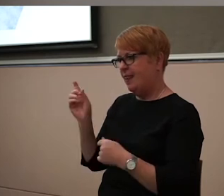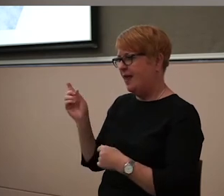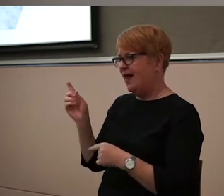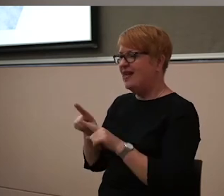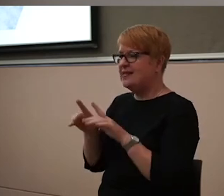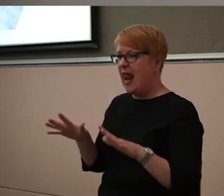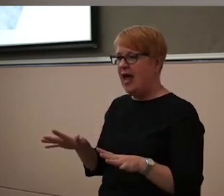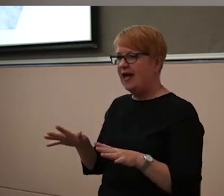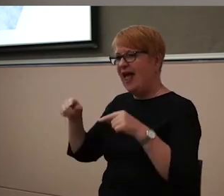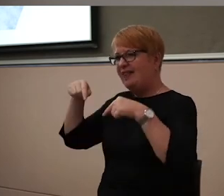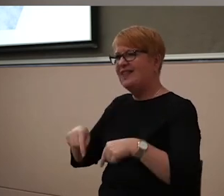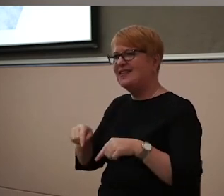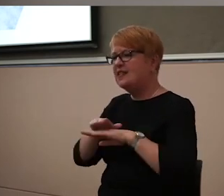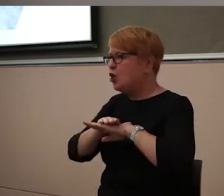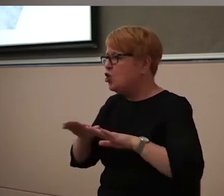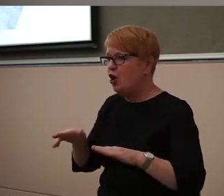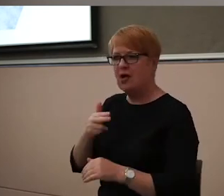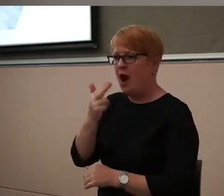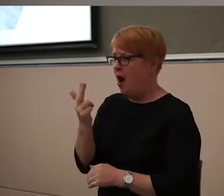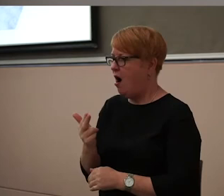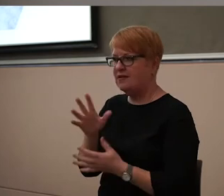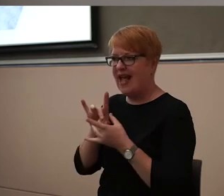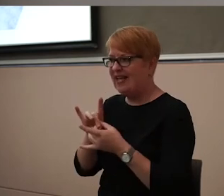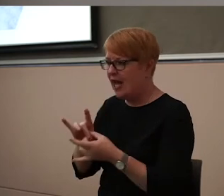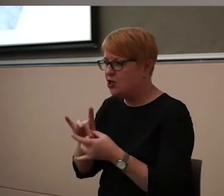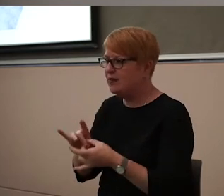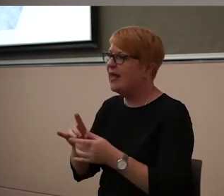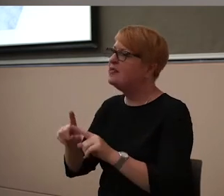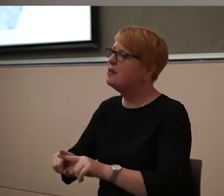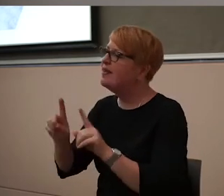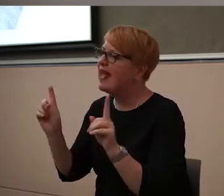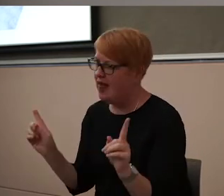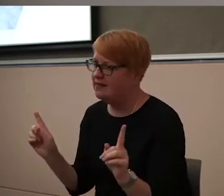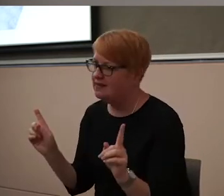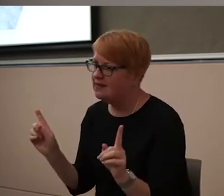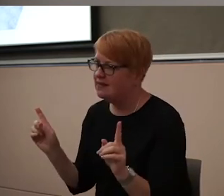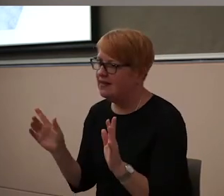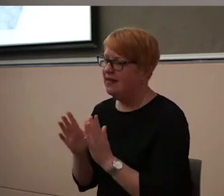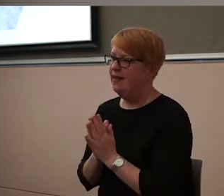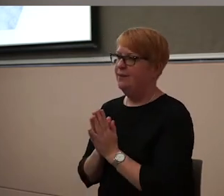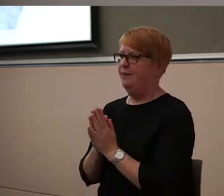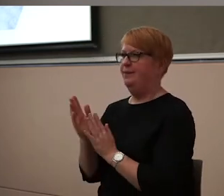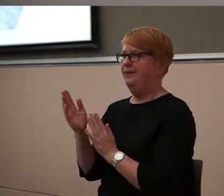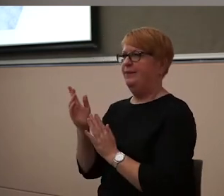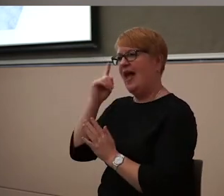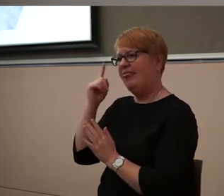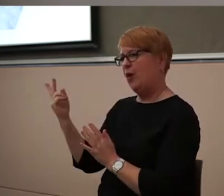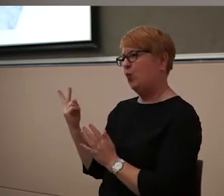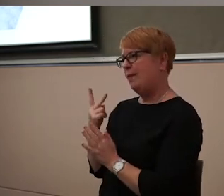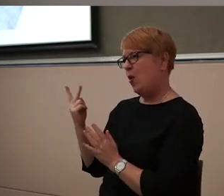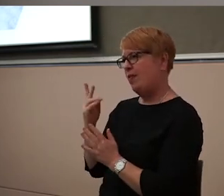wanting to find out more. So in turn, again, working with women around the UK, London,